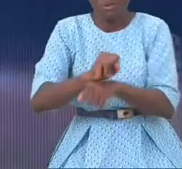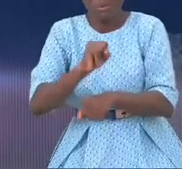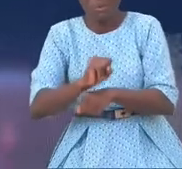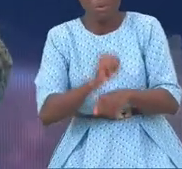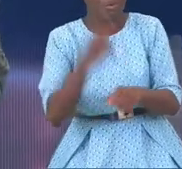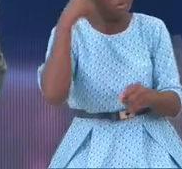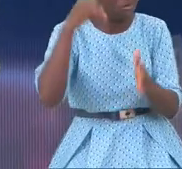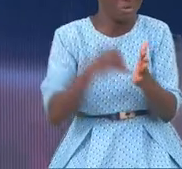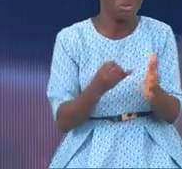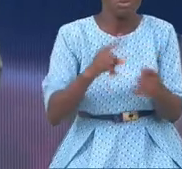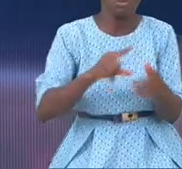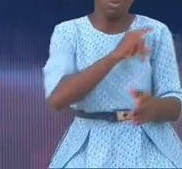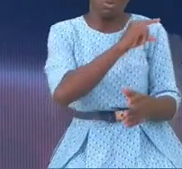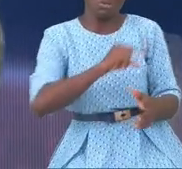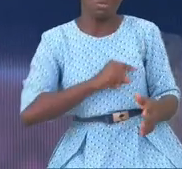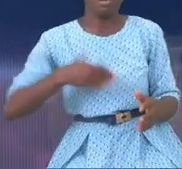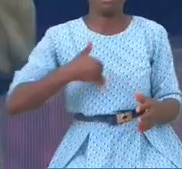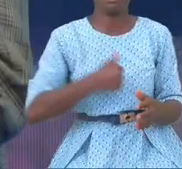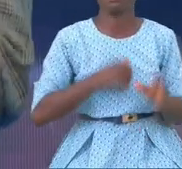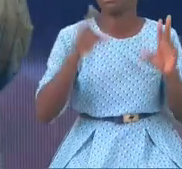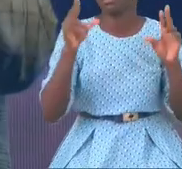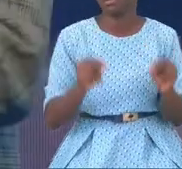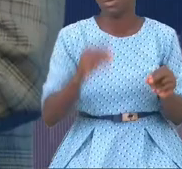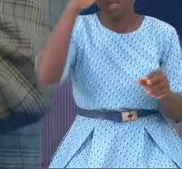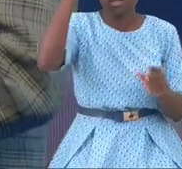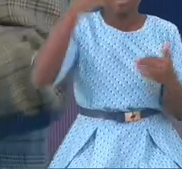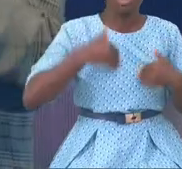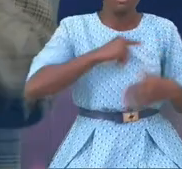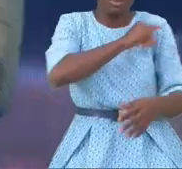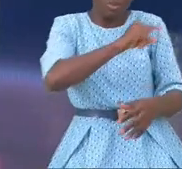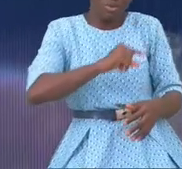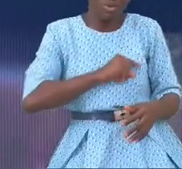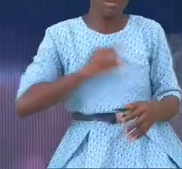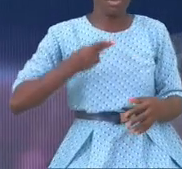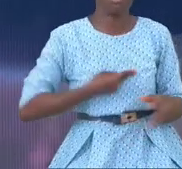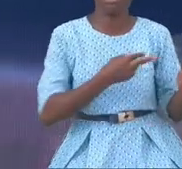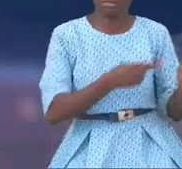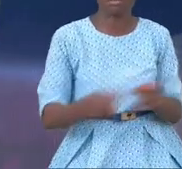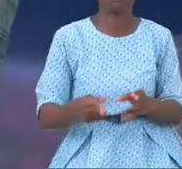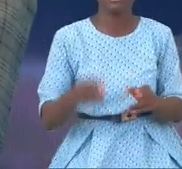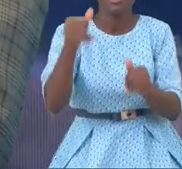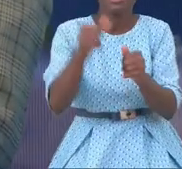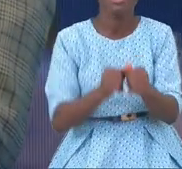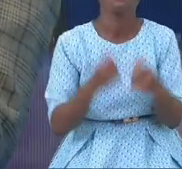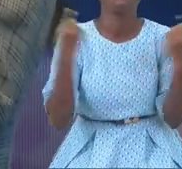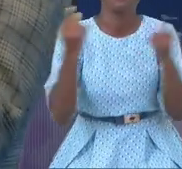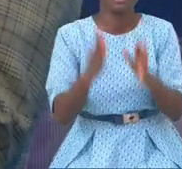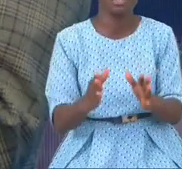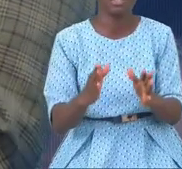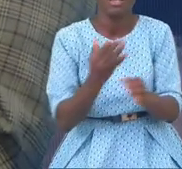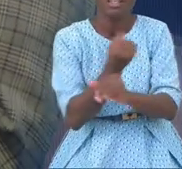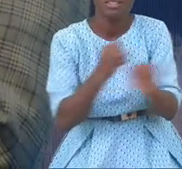is available for every sinner. Healing is available for every sick one. And deliverance is available